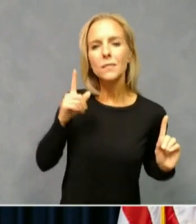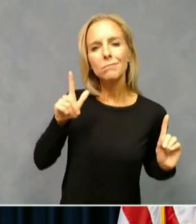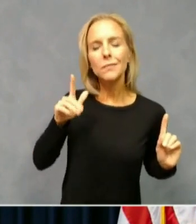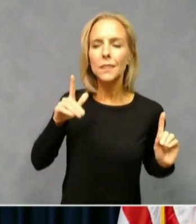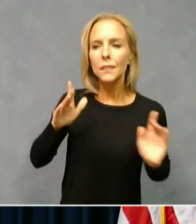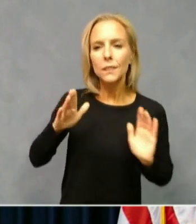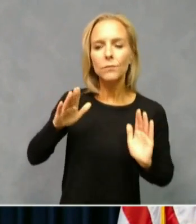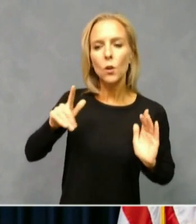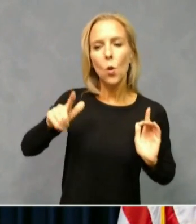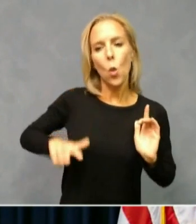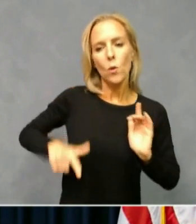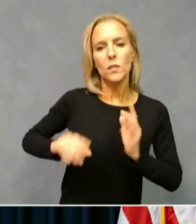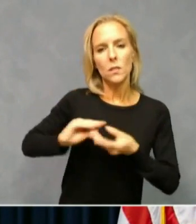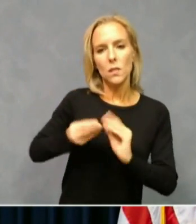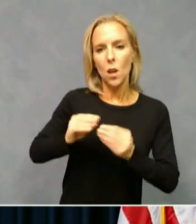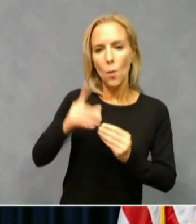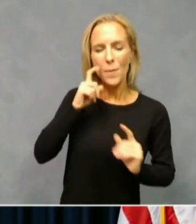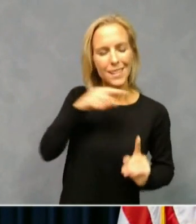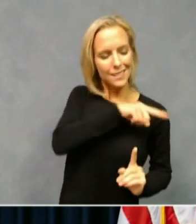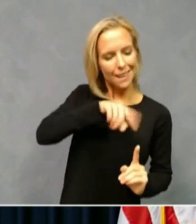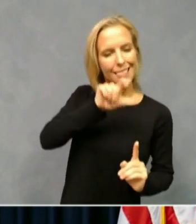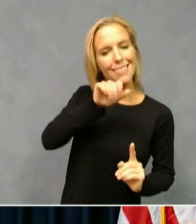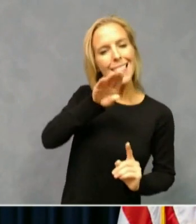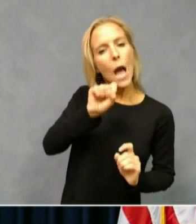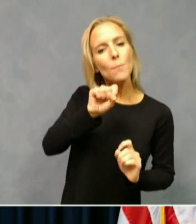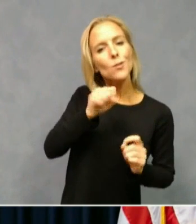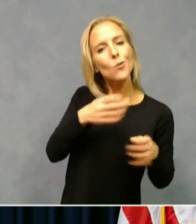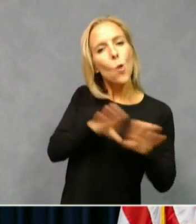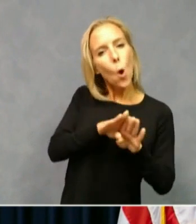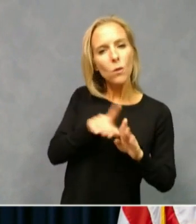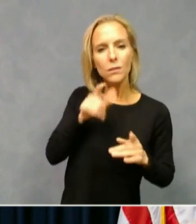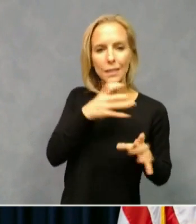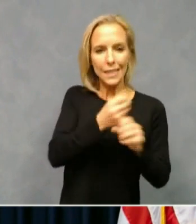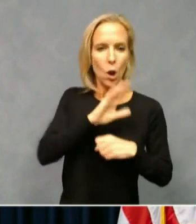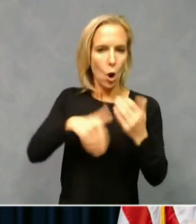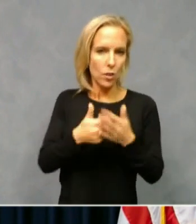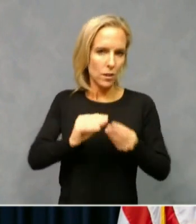lowest numbers of the week between Sunday and Monday. So today we're reporting